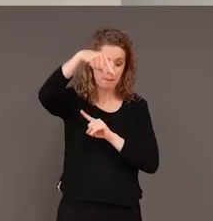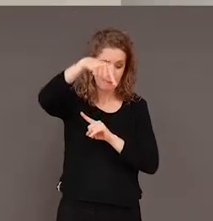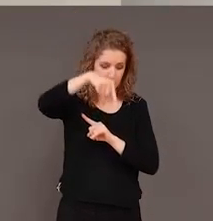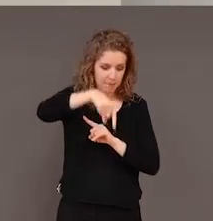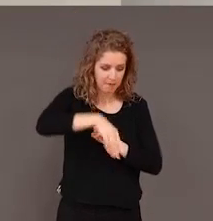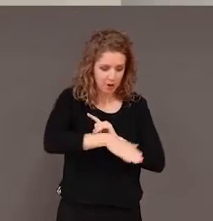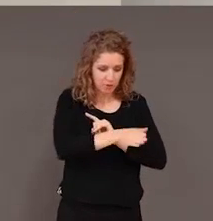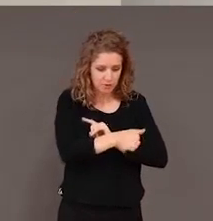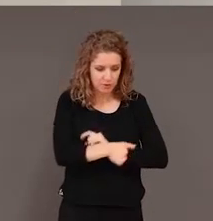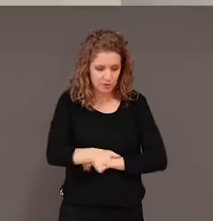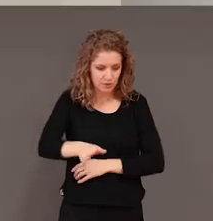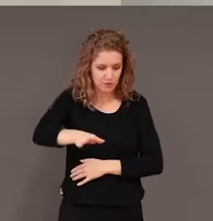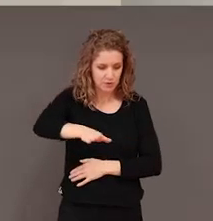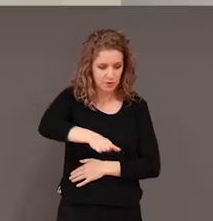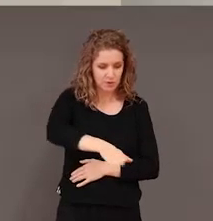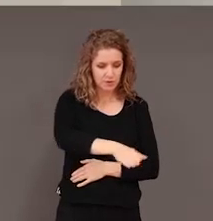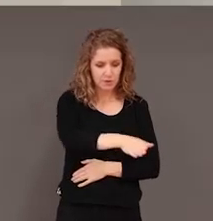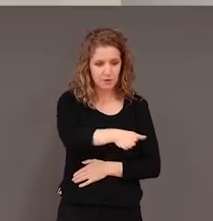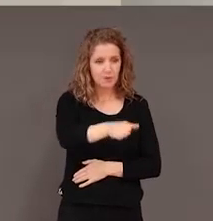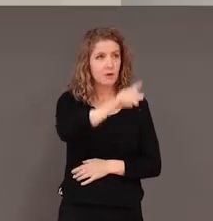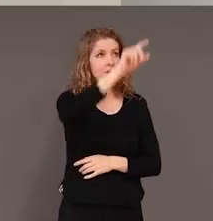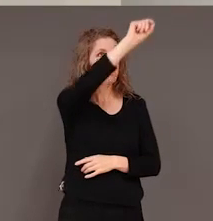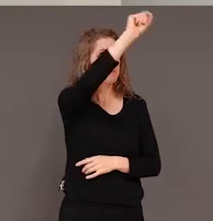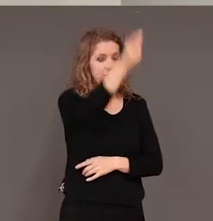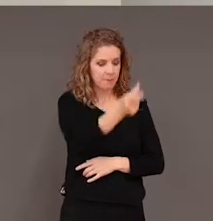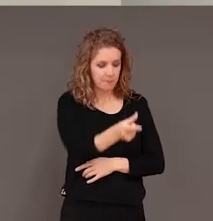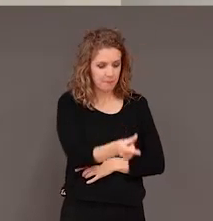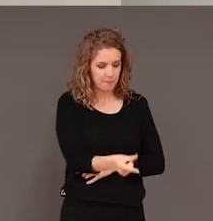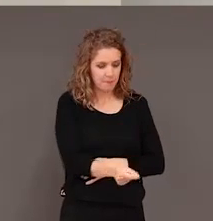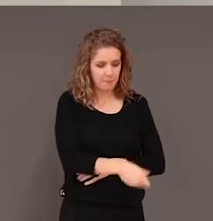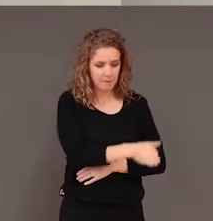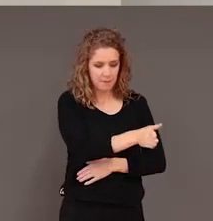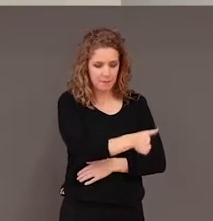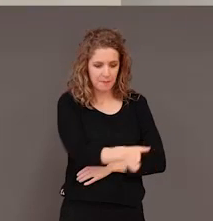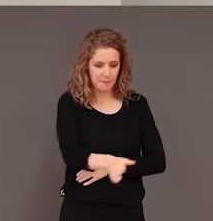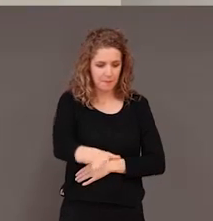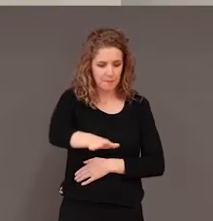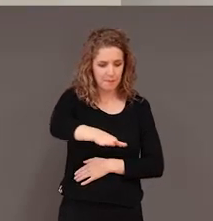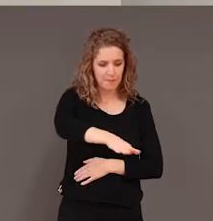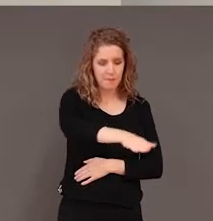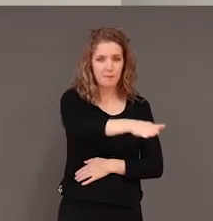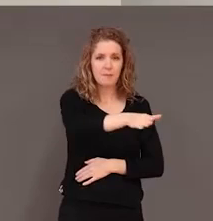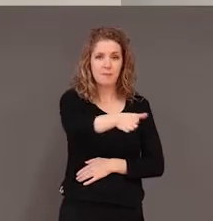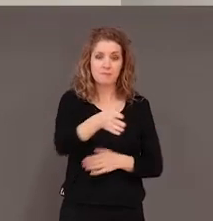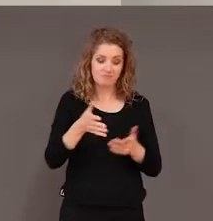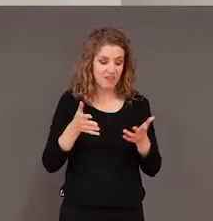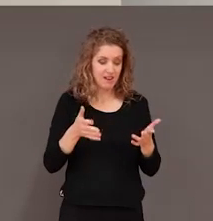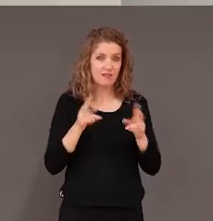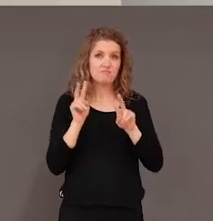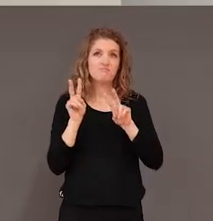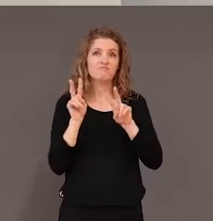on. So notice one leaf dropping on and then another, and just let them float on.